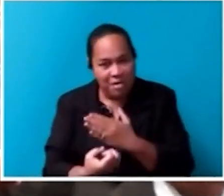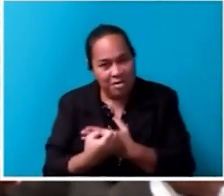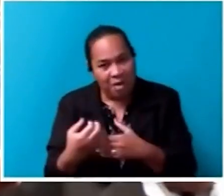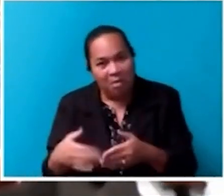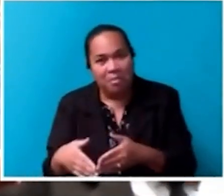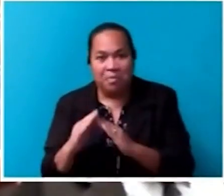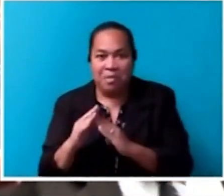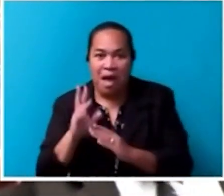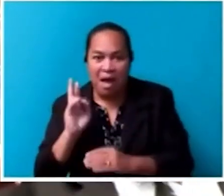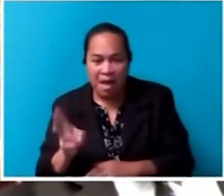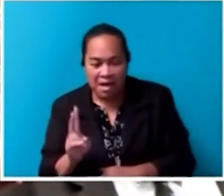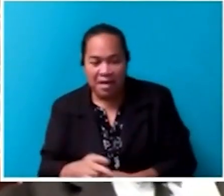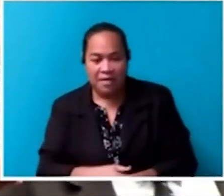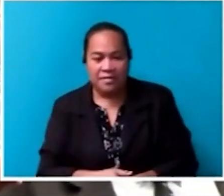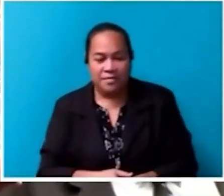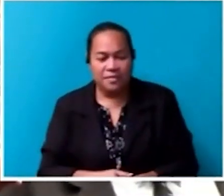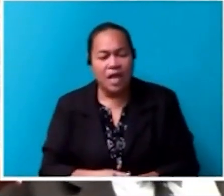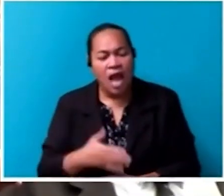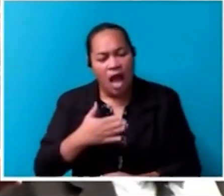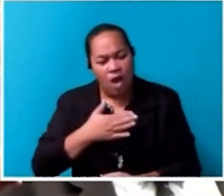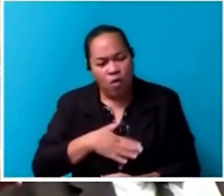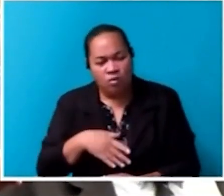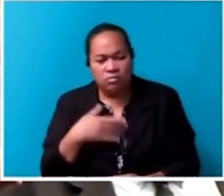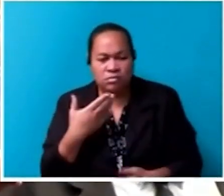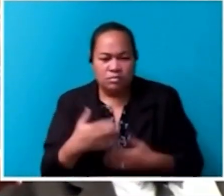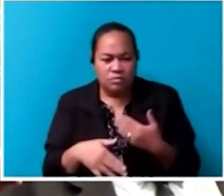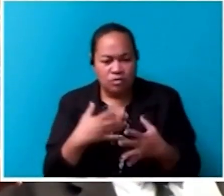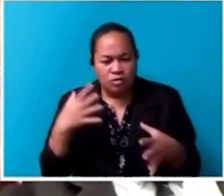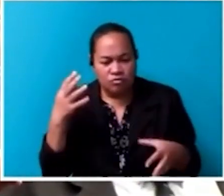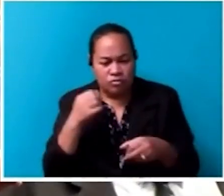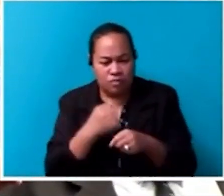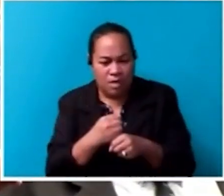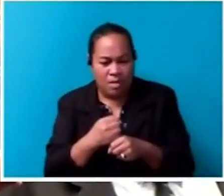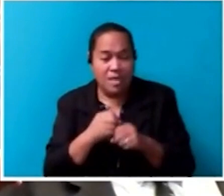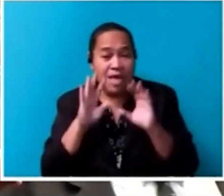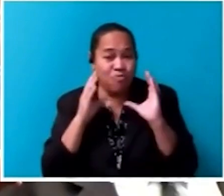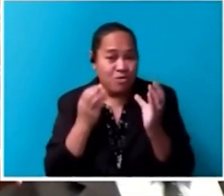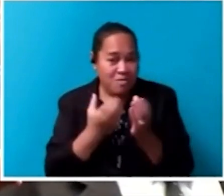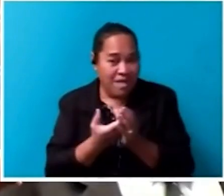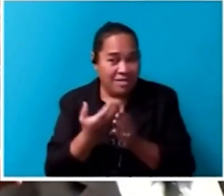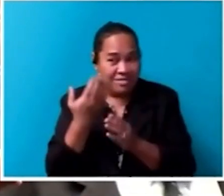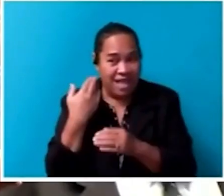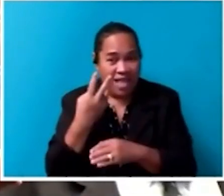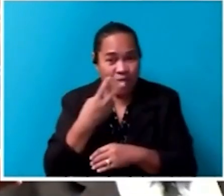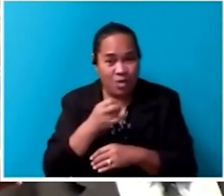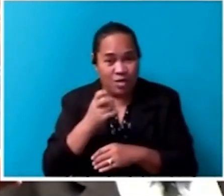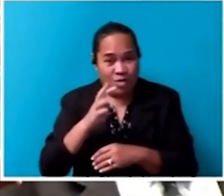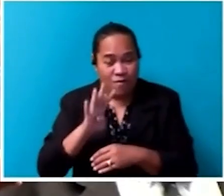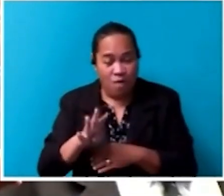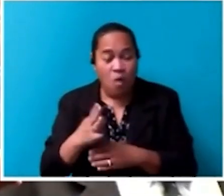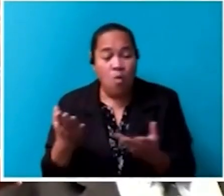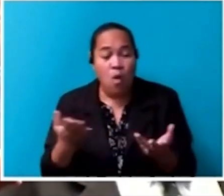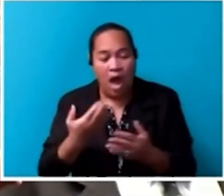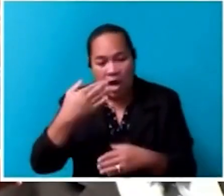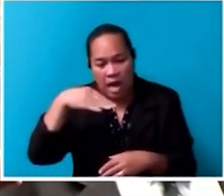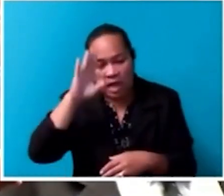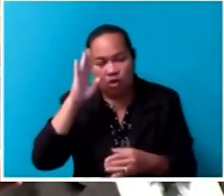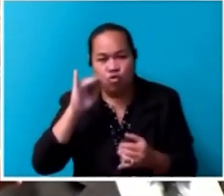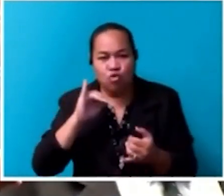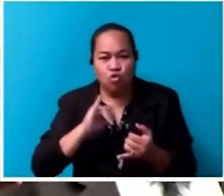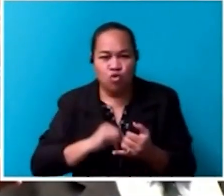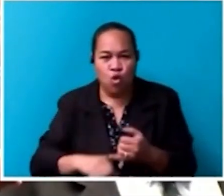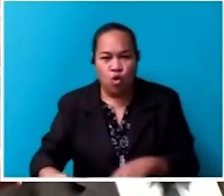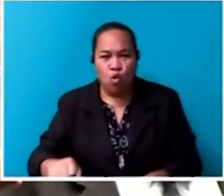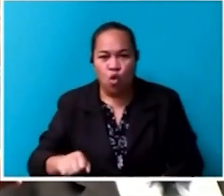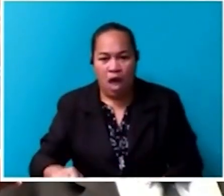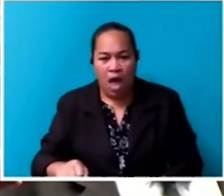Honourable Speaker, allow me to briefly recap the Christmas initiative. Held at Ratusukuna Park, Christmas